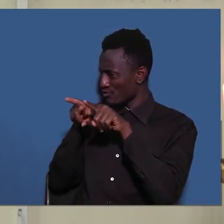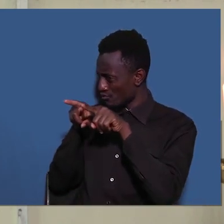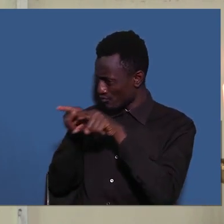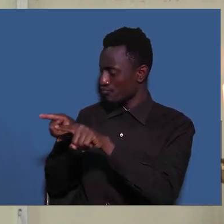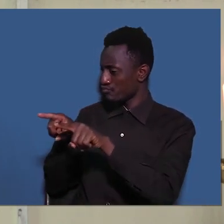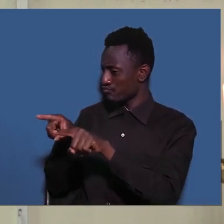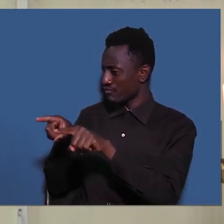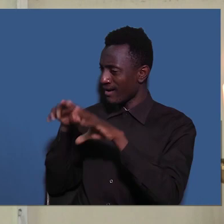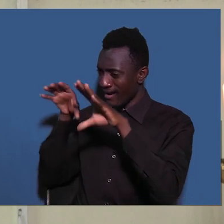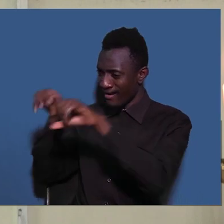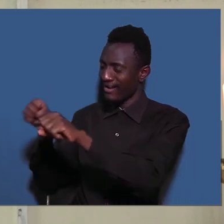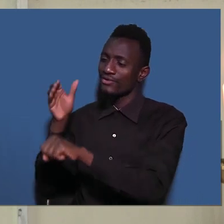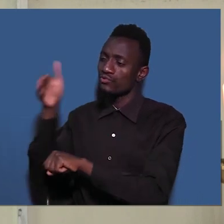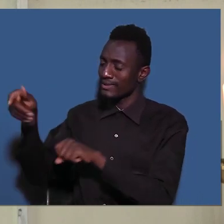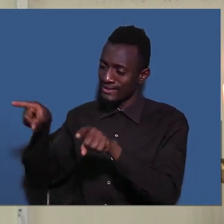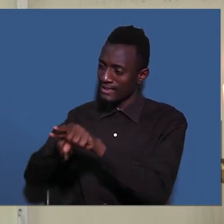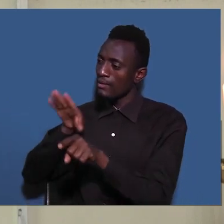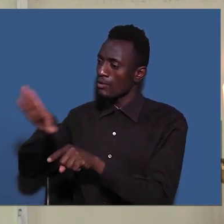Gehazi went from